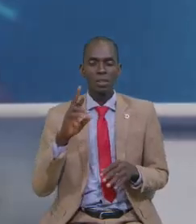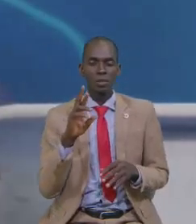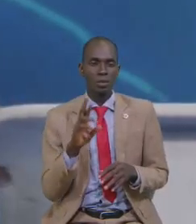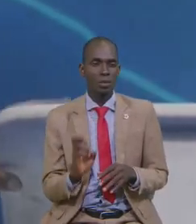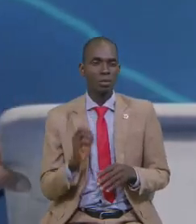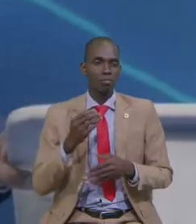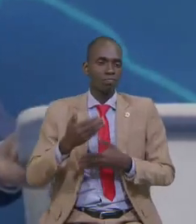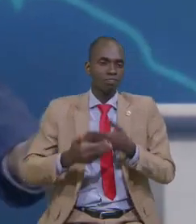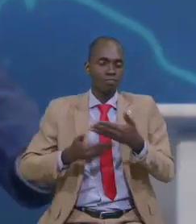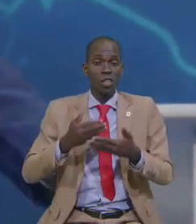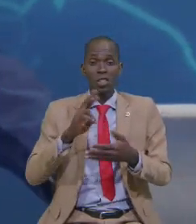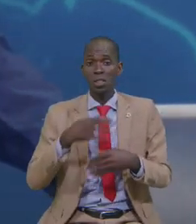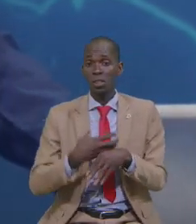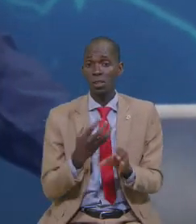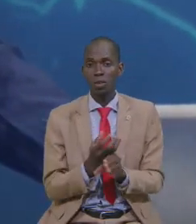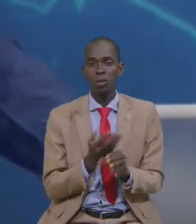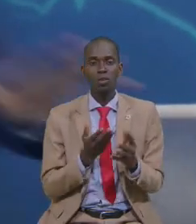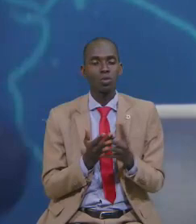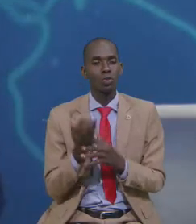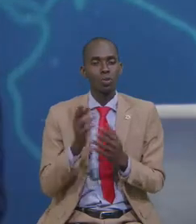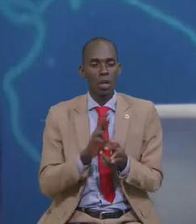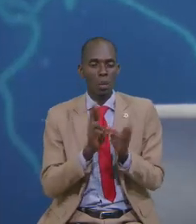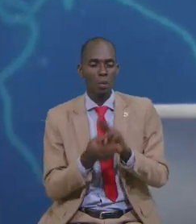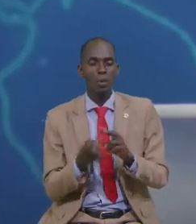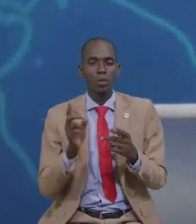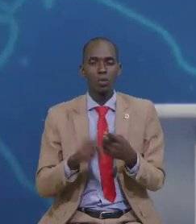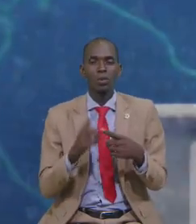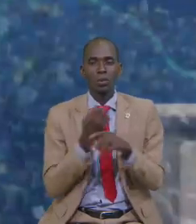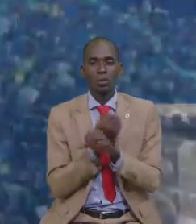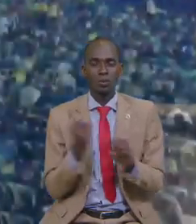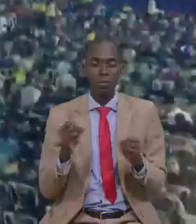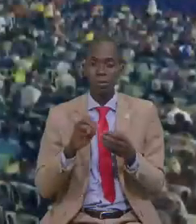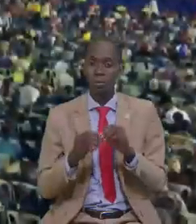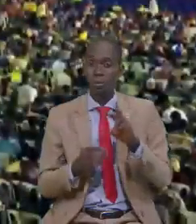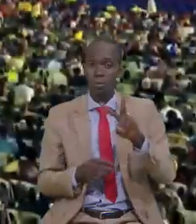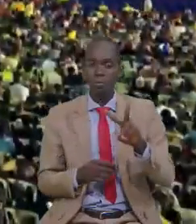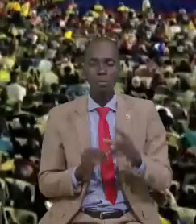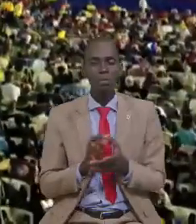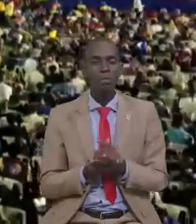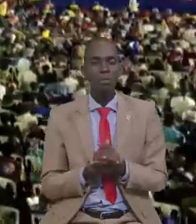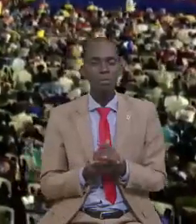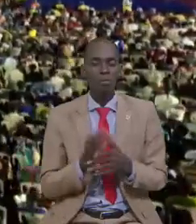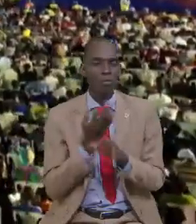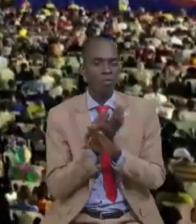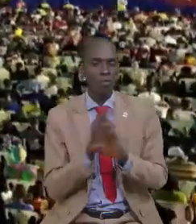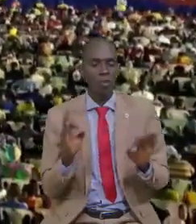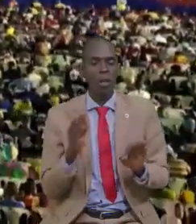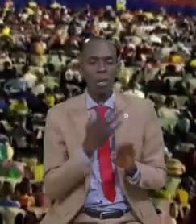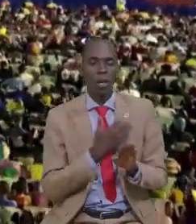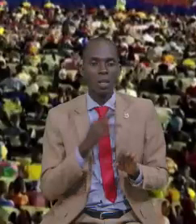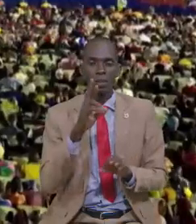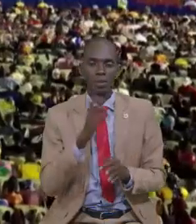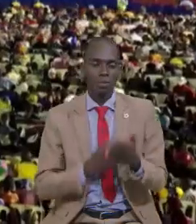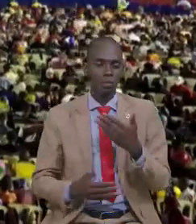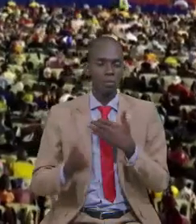regeneration through repentance unto salvation. Number two here, freedom and recovery. Freedom and